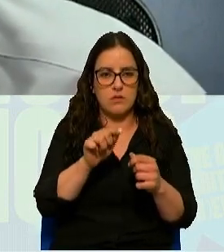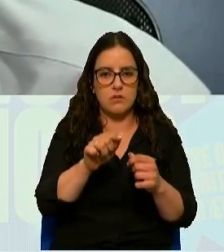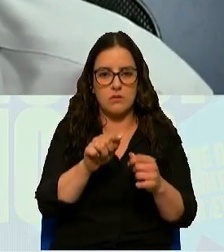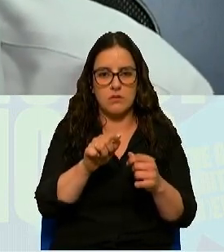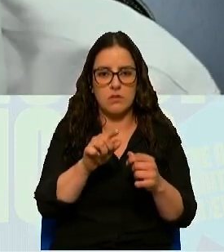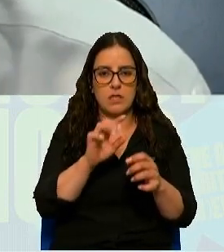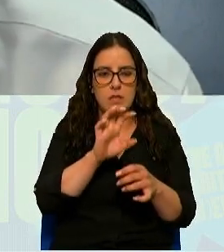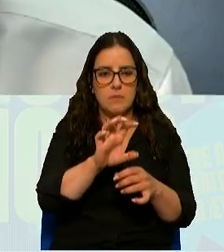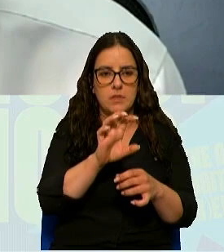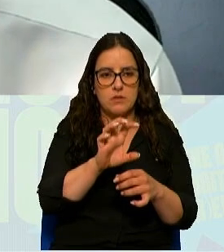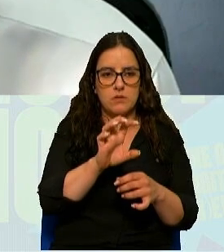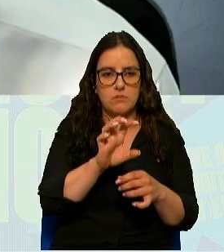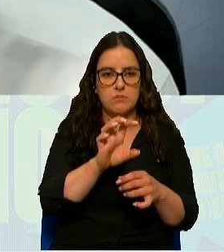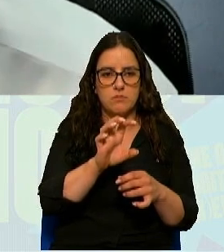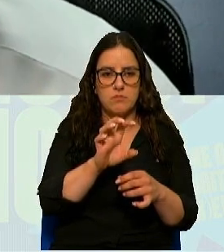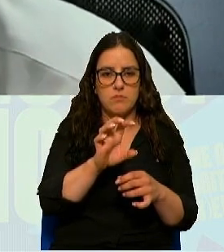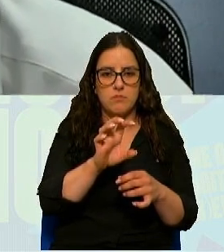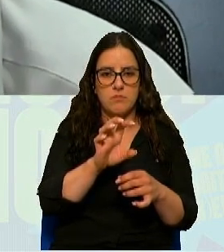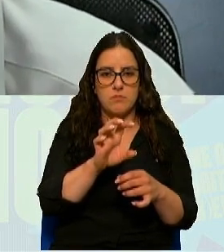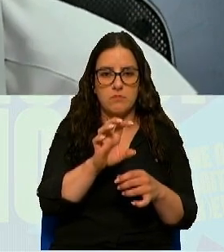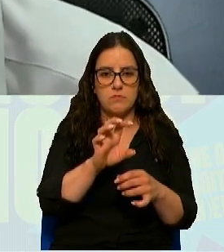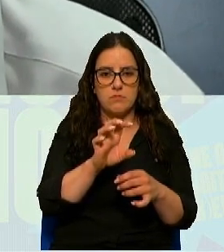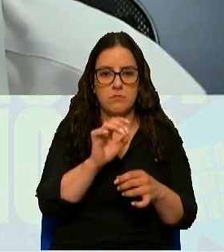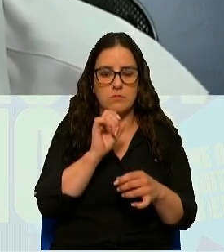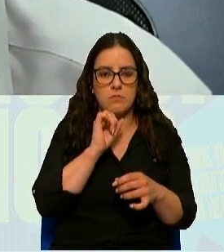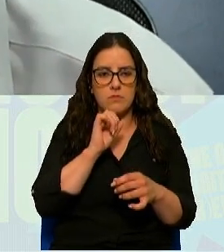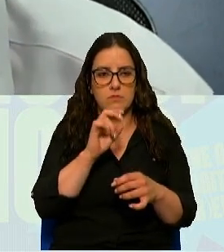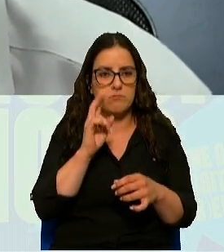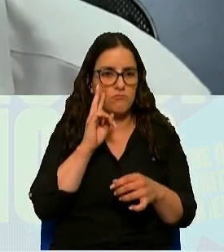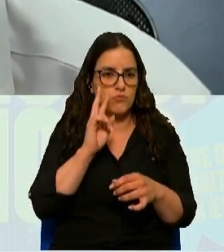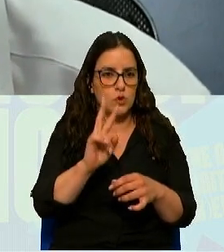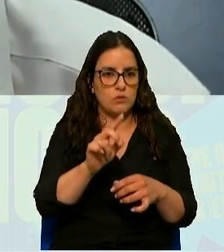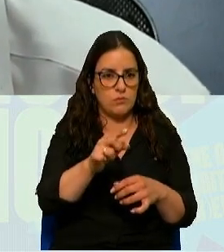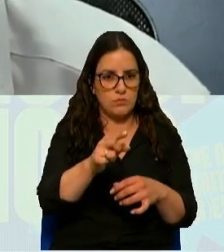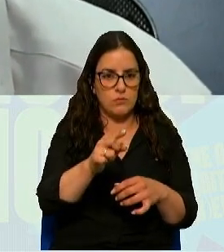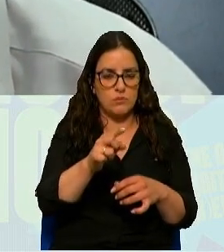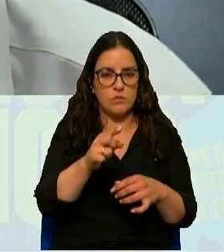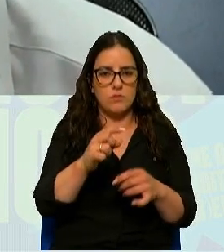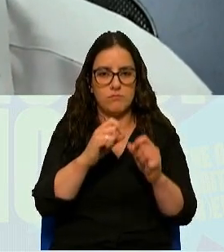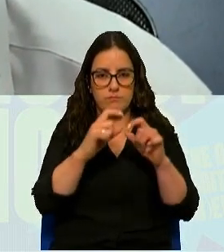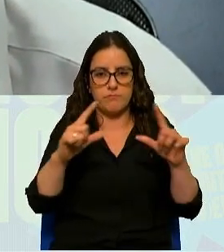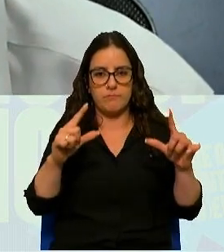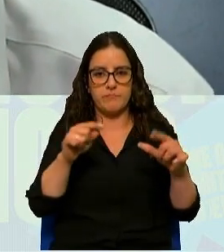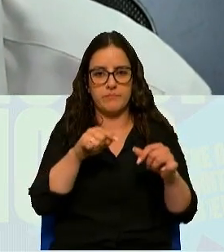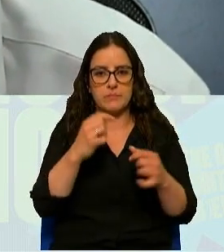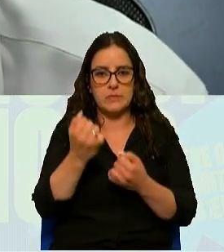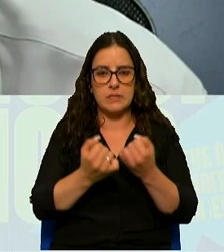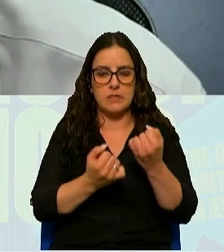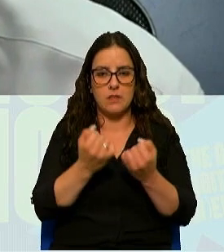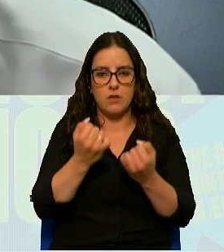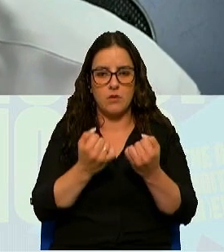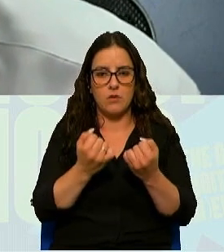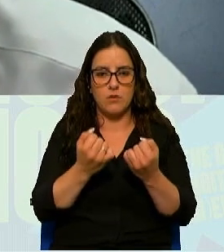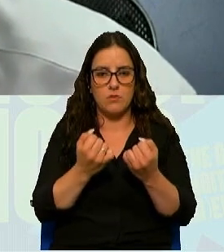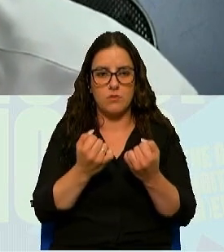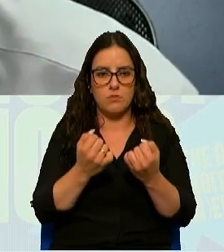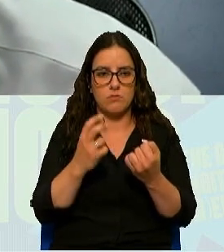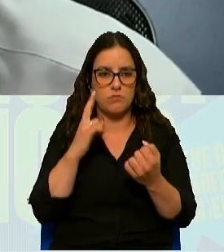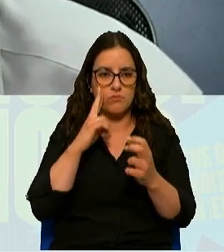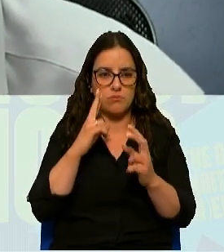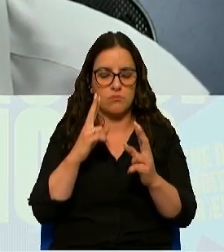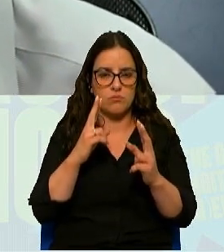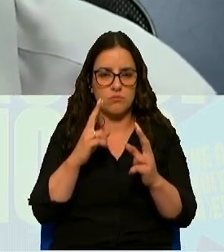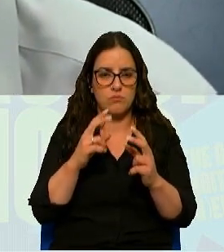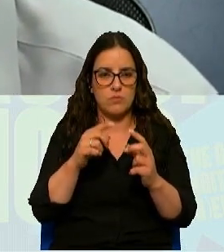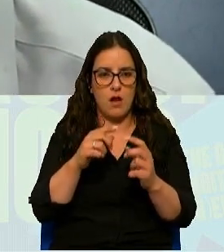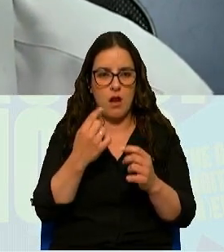an image here. Hopefully you can see on the screen there. This car is detecting a yellow traffic light, an